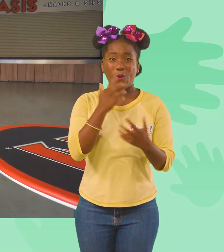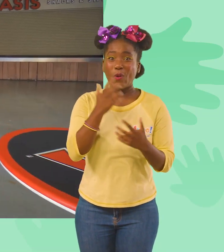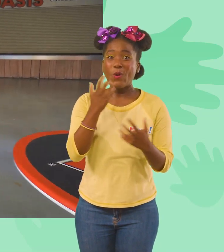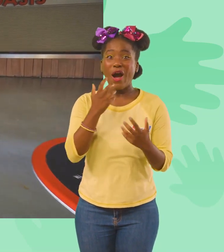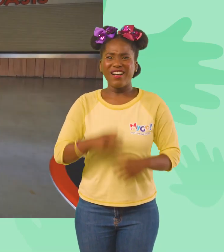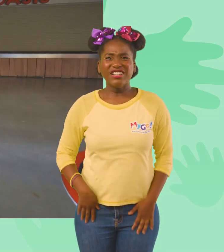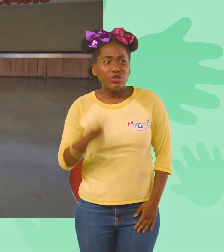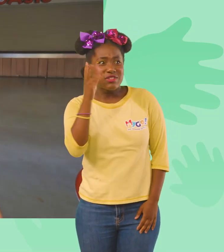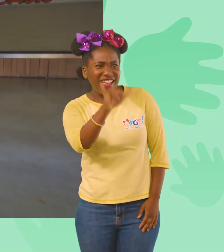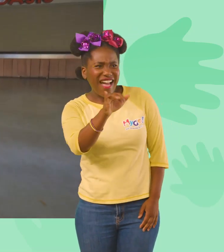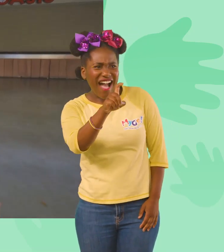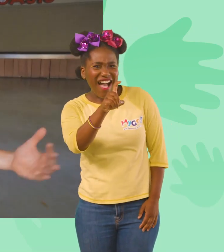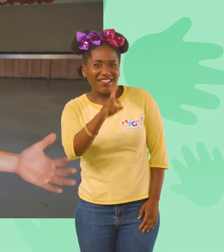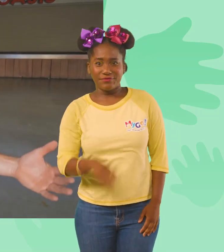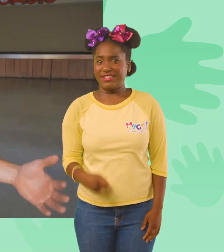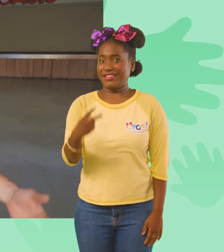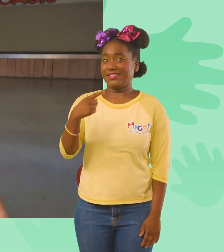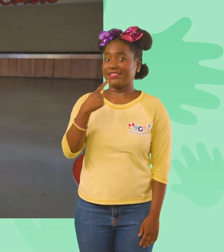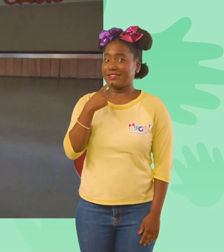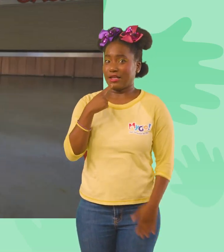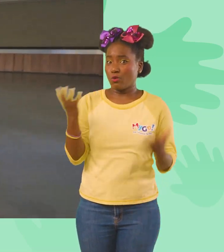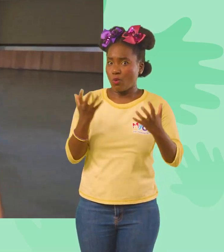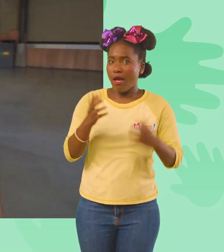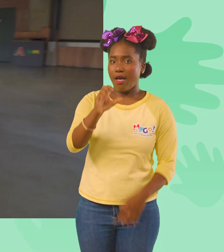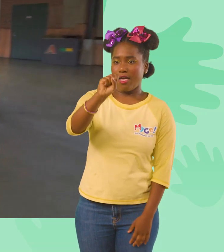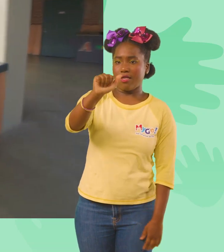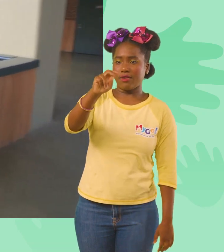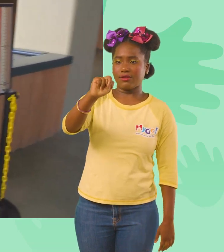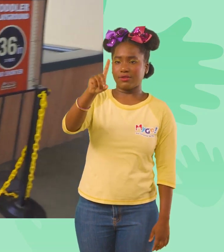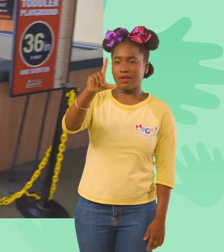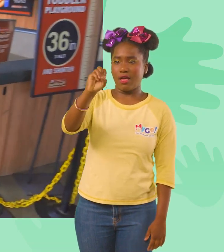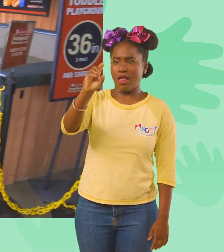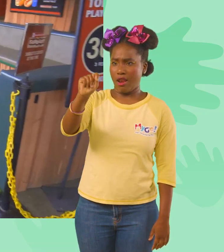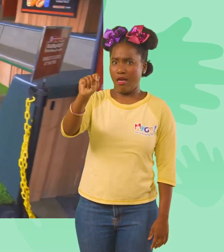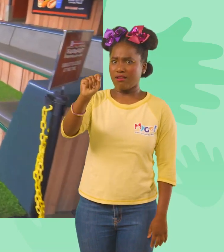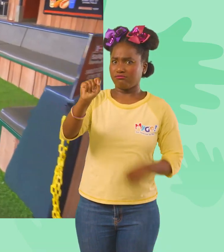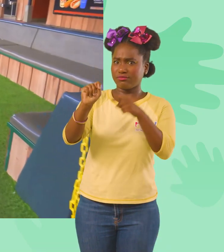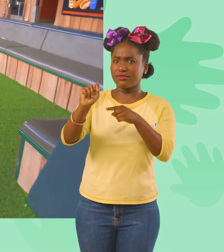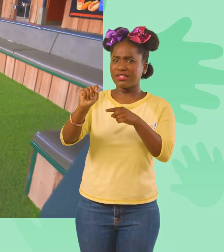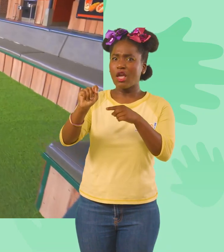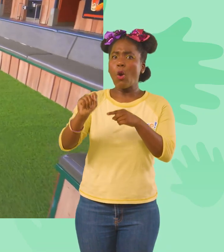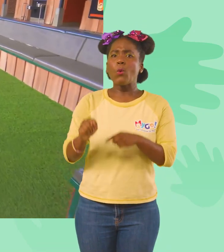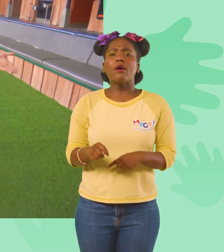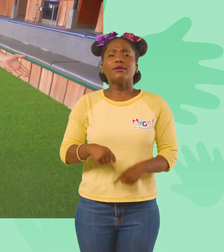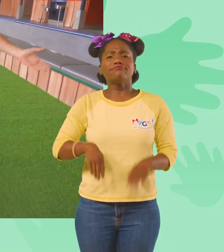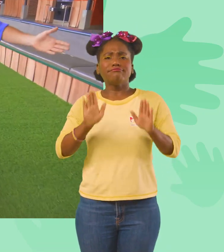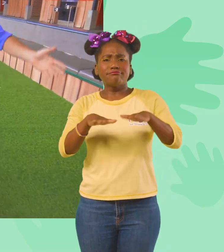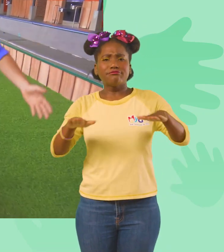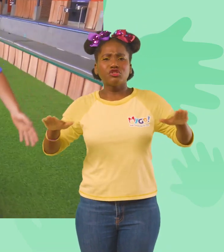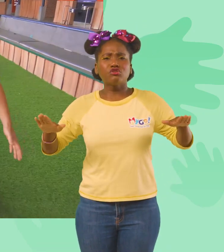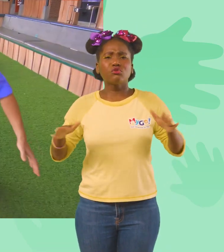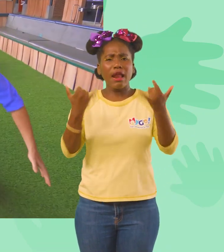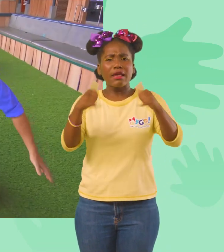Whoa! Hey, did you see that? That says the Sandlot. Oh, and check it out. The Sandlot is a place where kids just like you can play